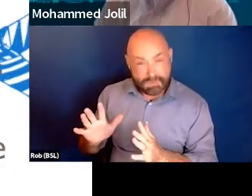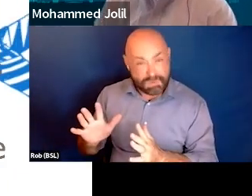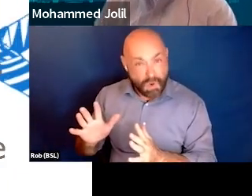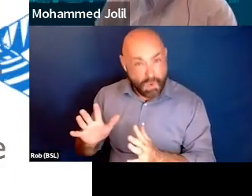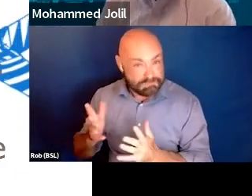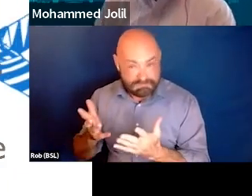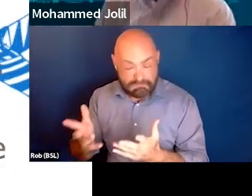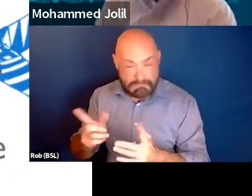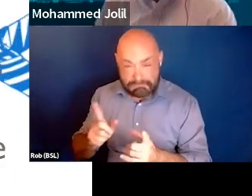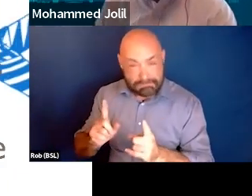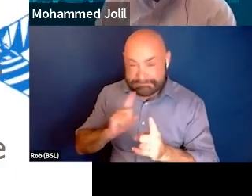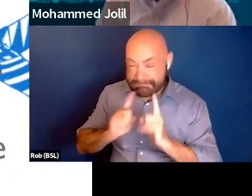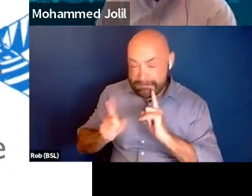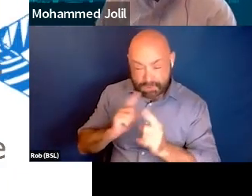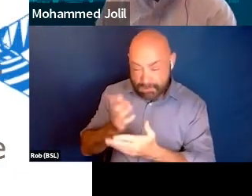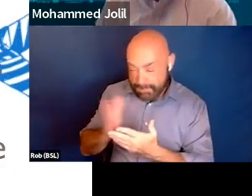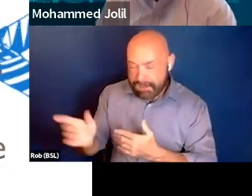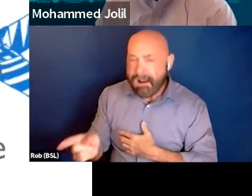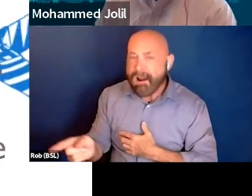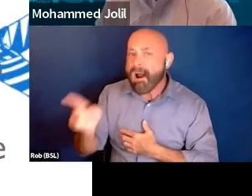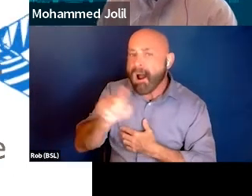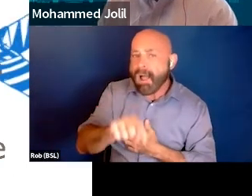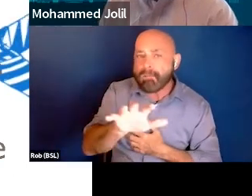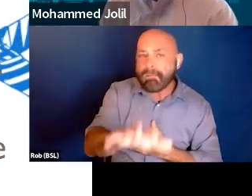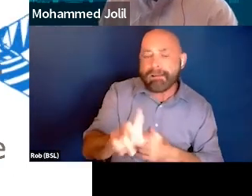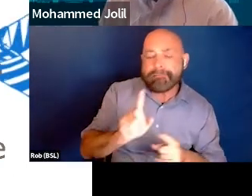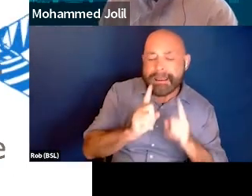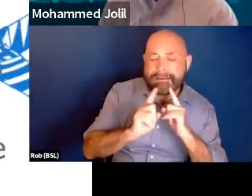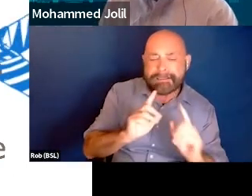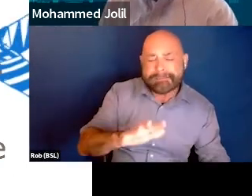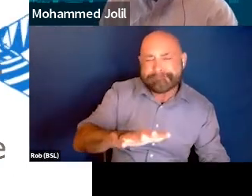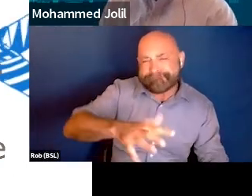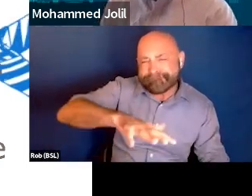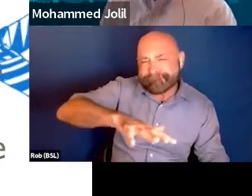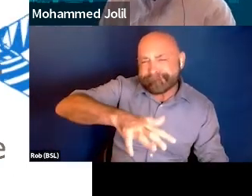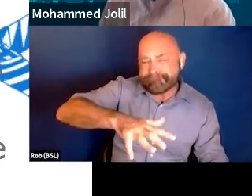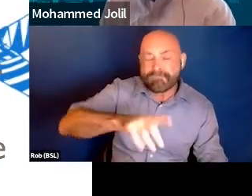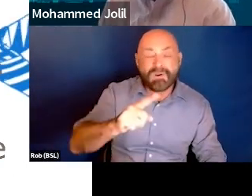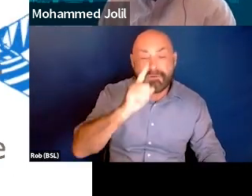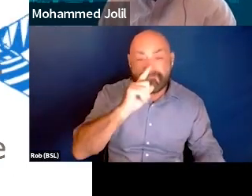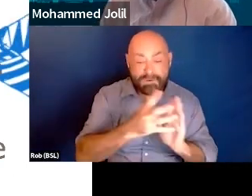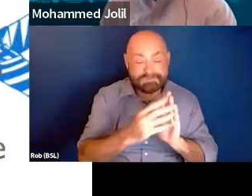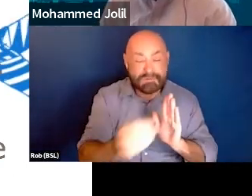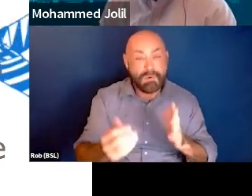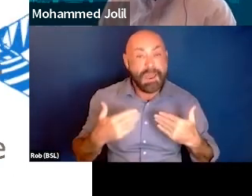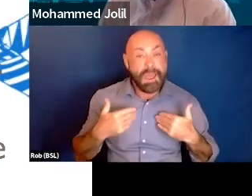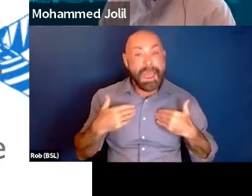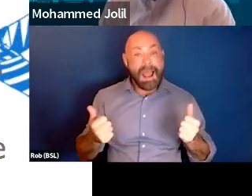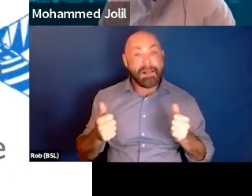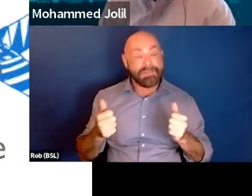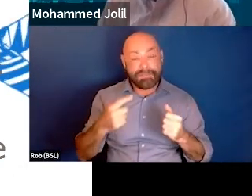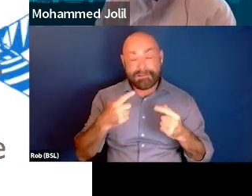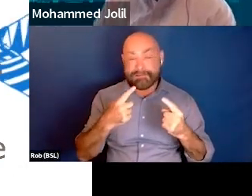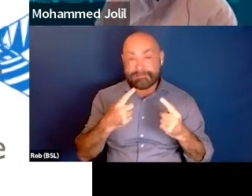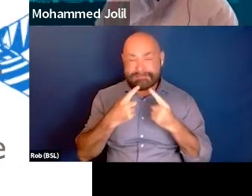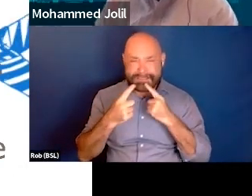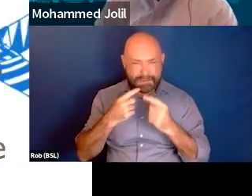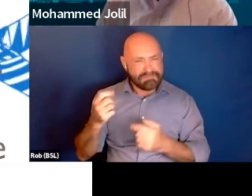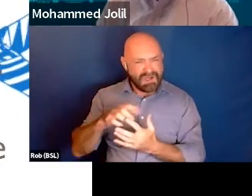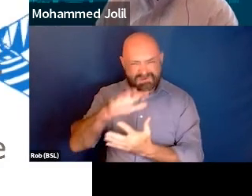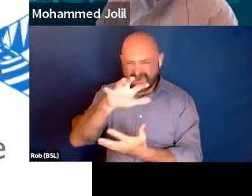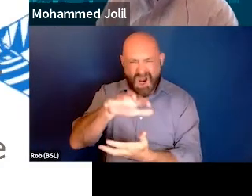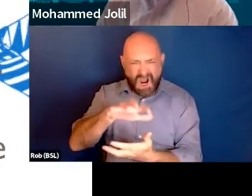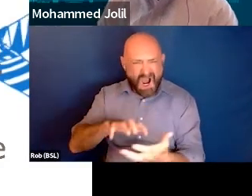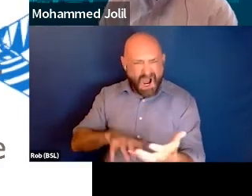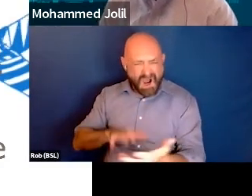where data wasn't readily available. So we knew, so for example, health data for us, we were really rich in, and